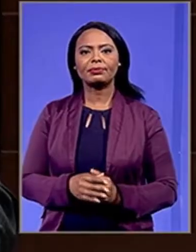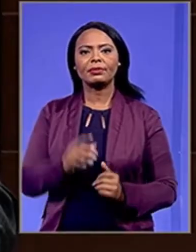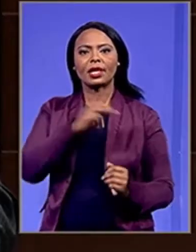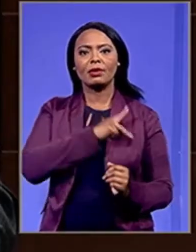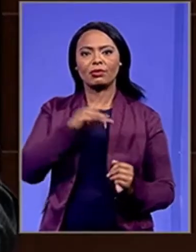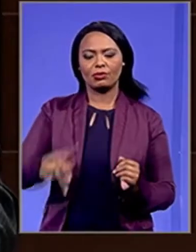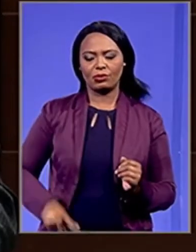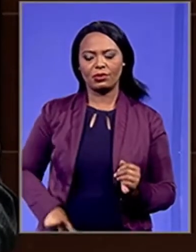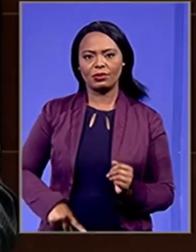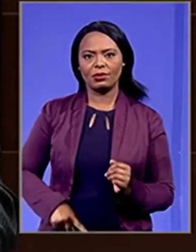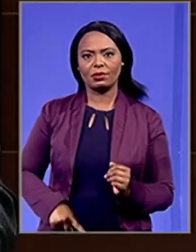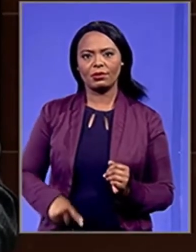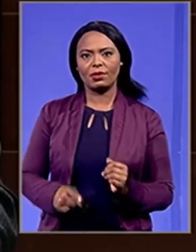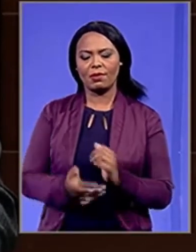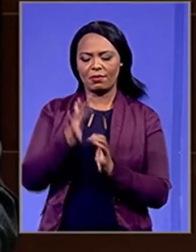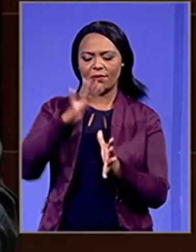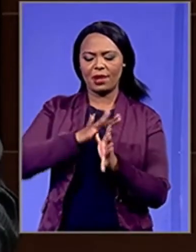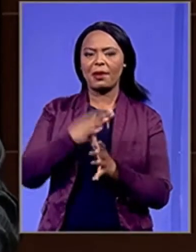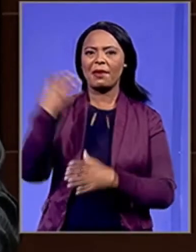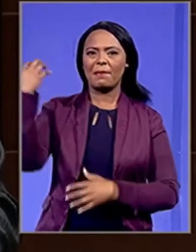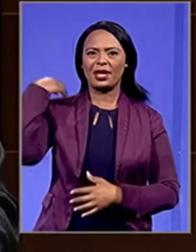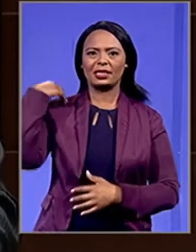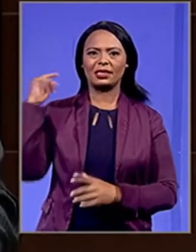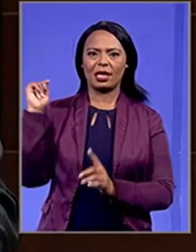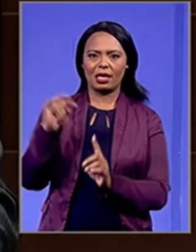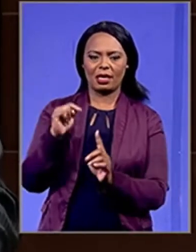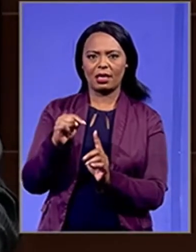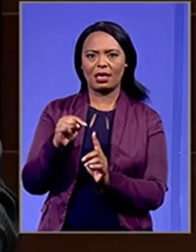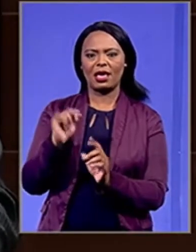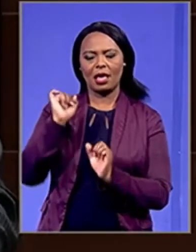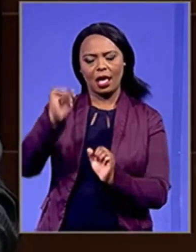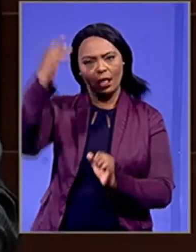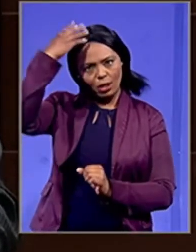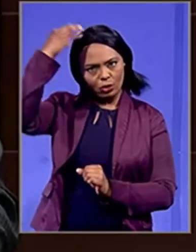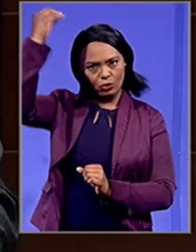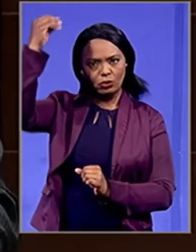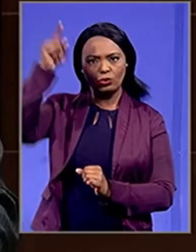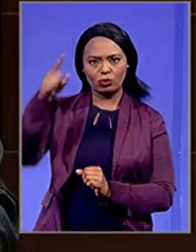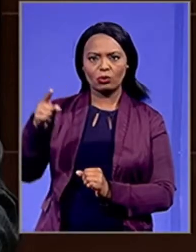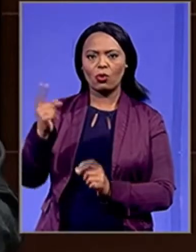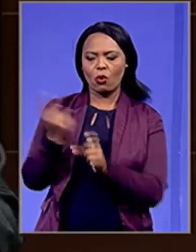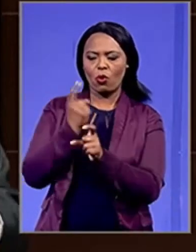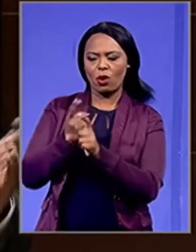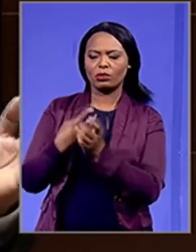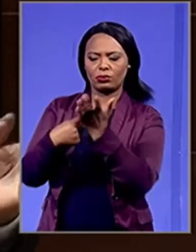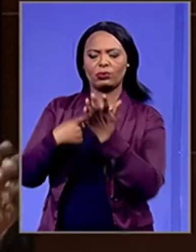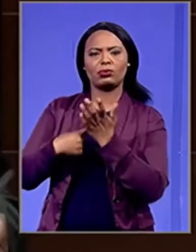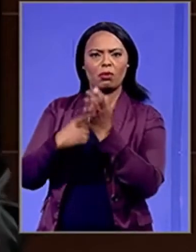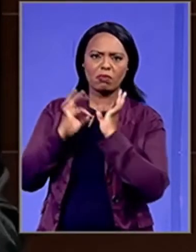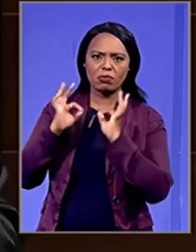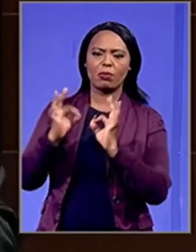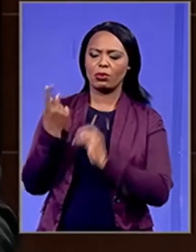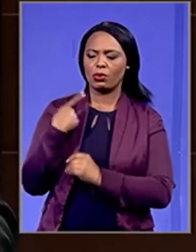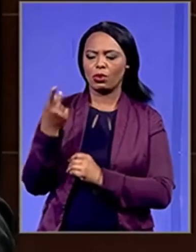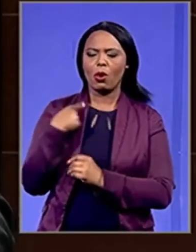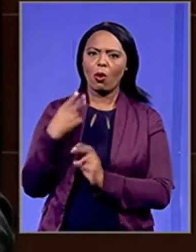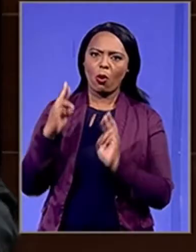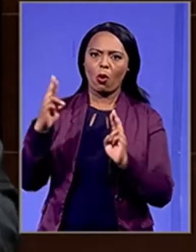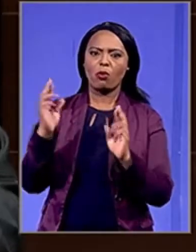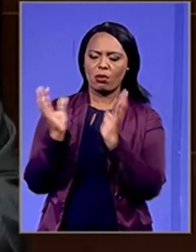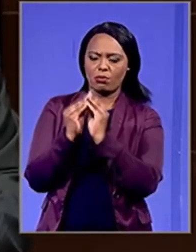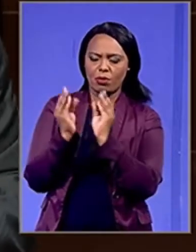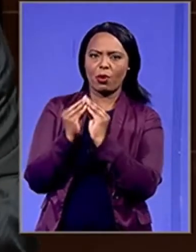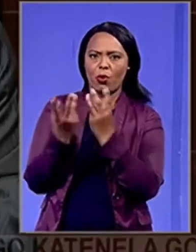Prime Minister who has a desire to speak to me, and I'm hoping that we will be meeting